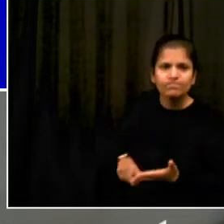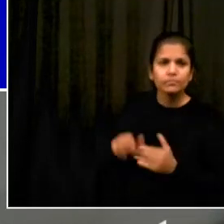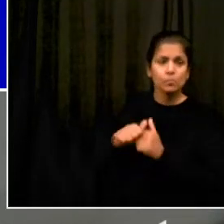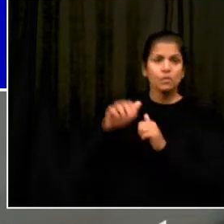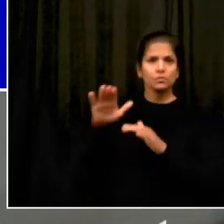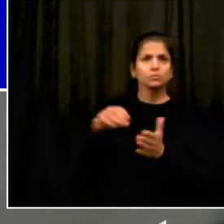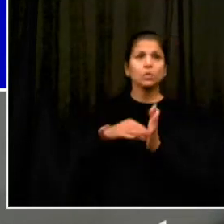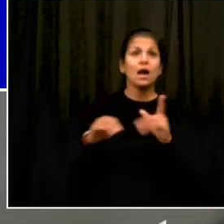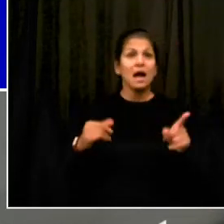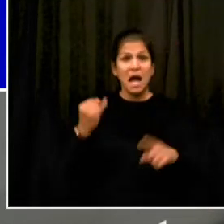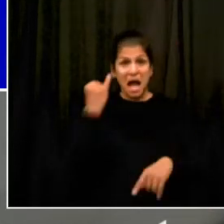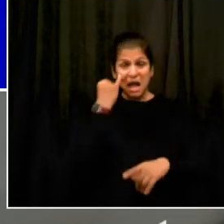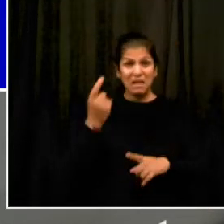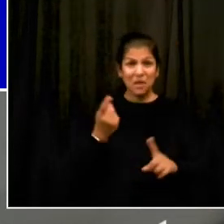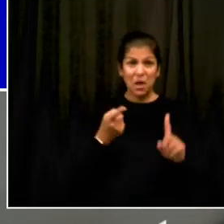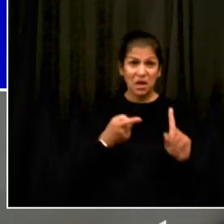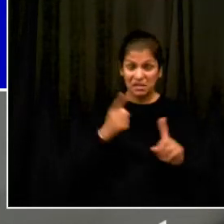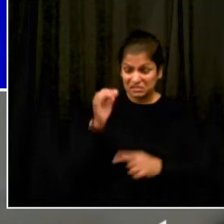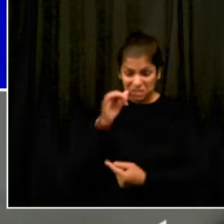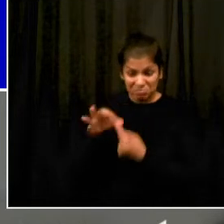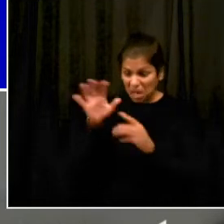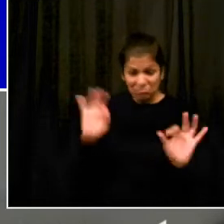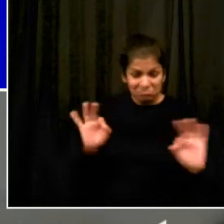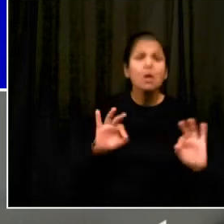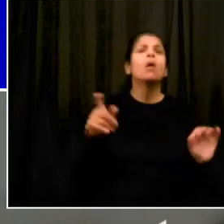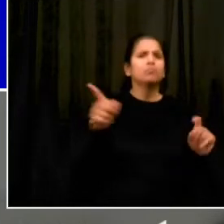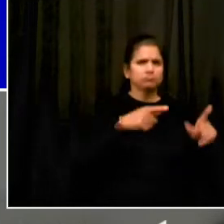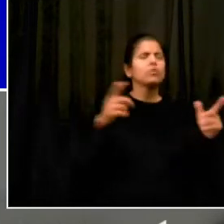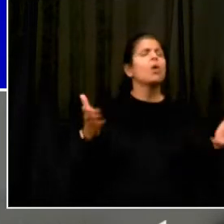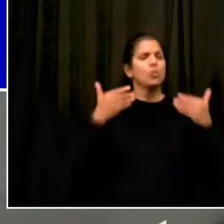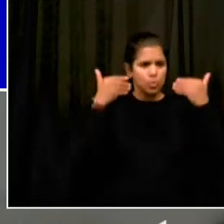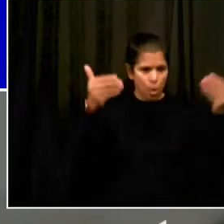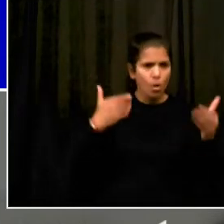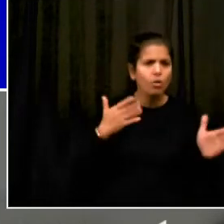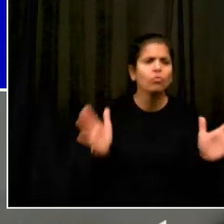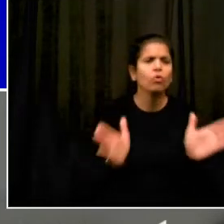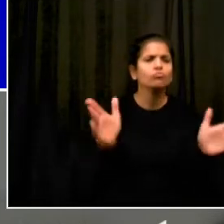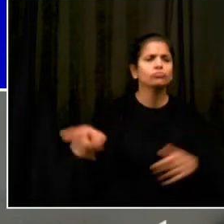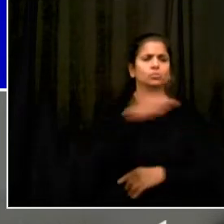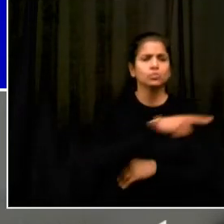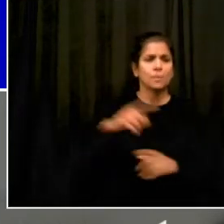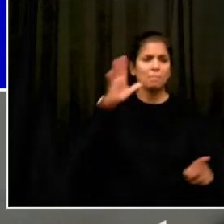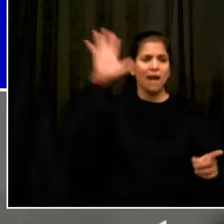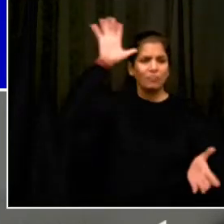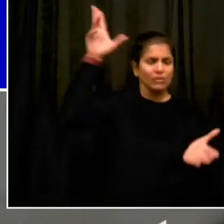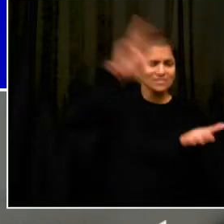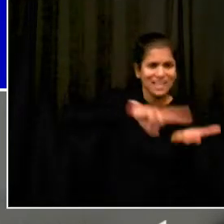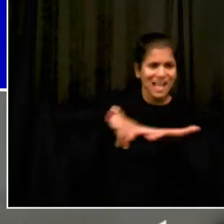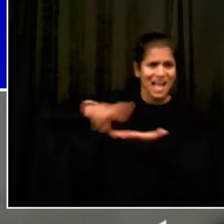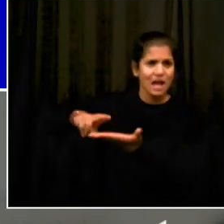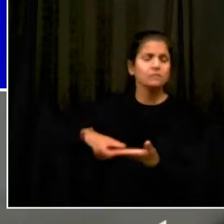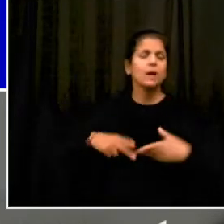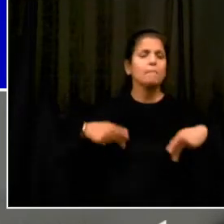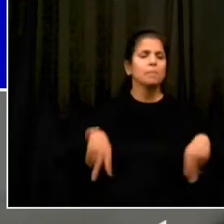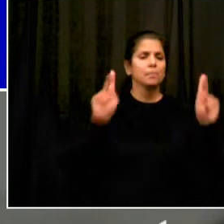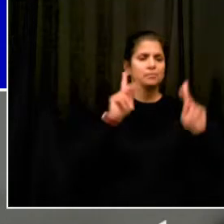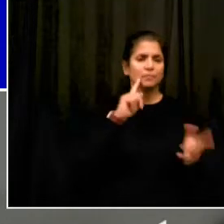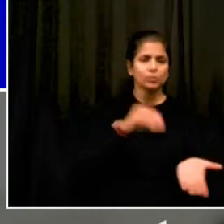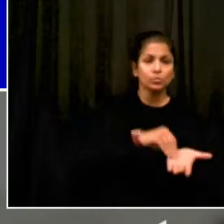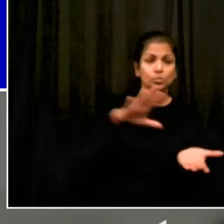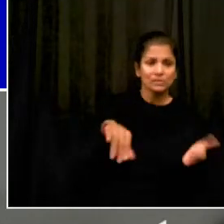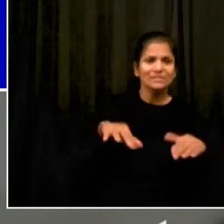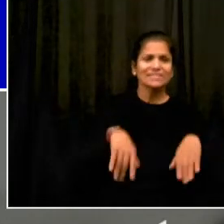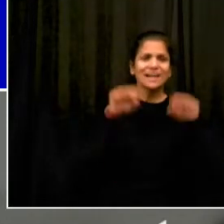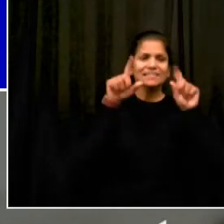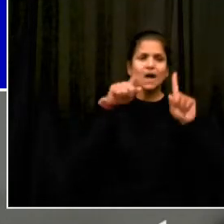but it's in the neighborhood of about 330,000 kids who will qualify to be in